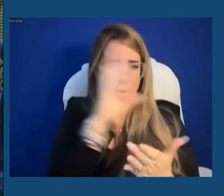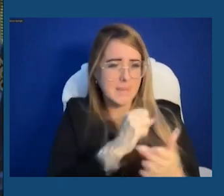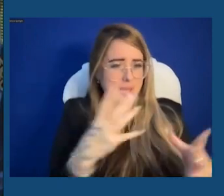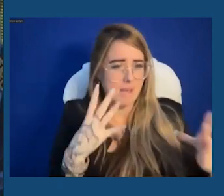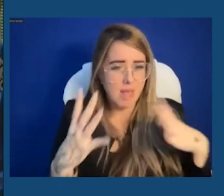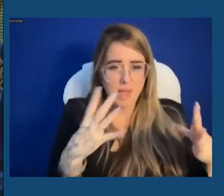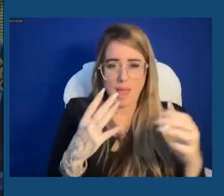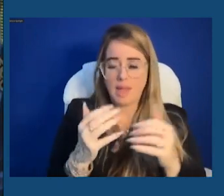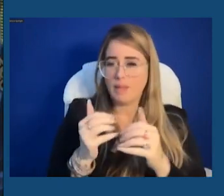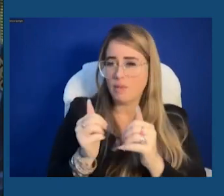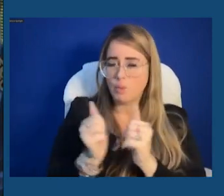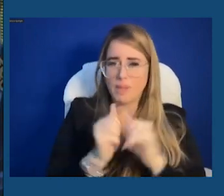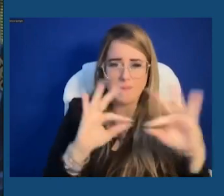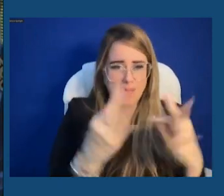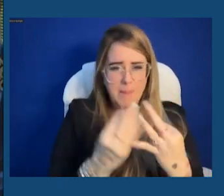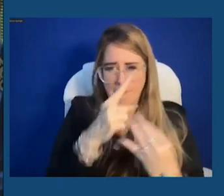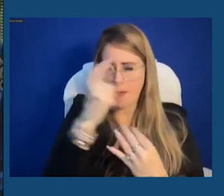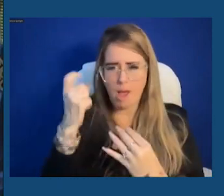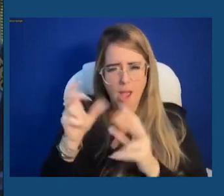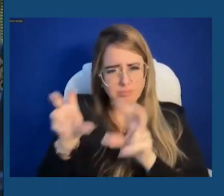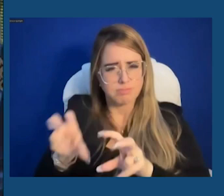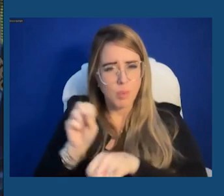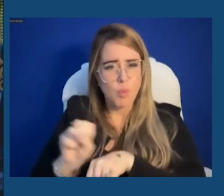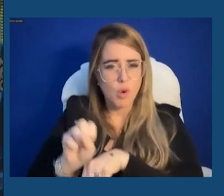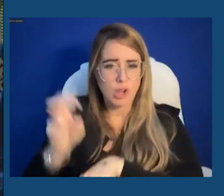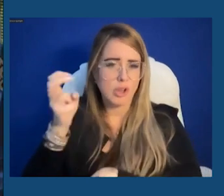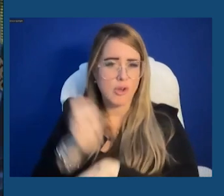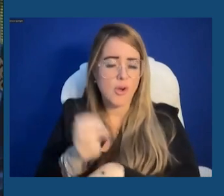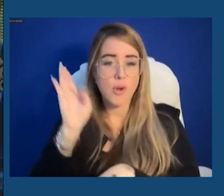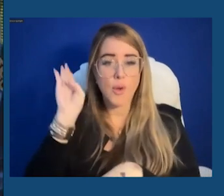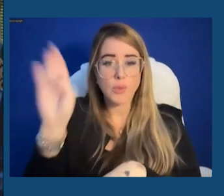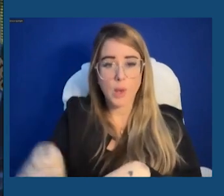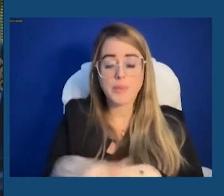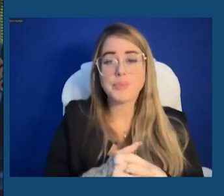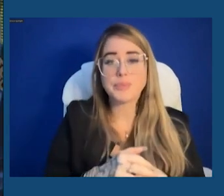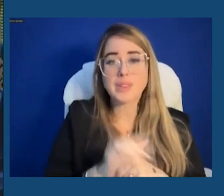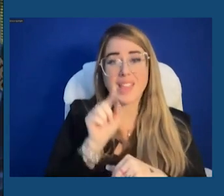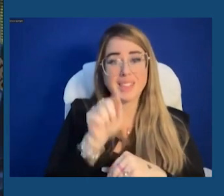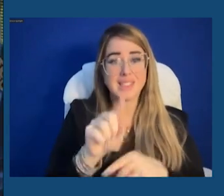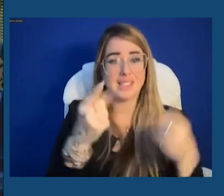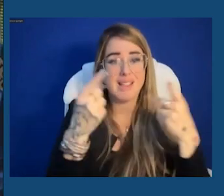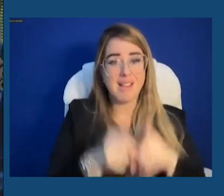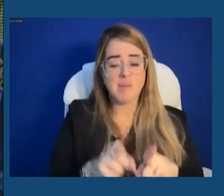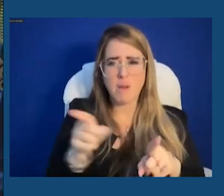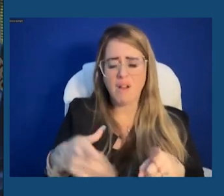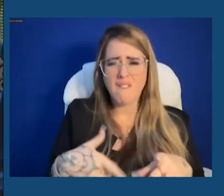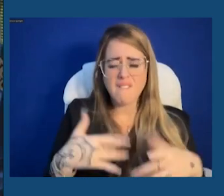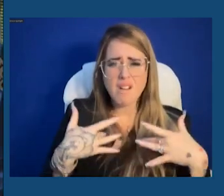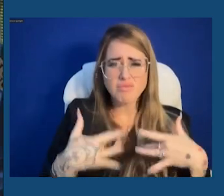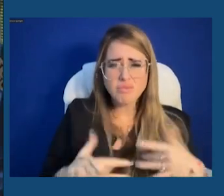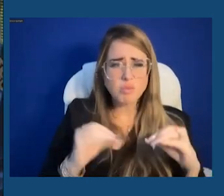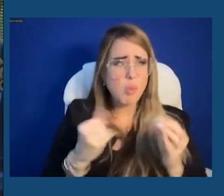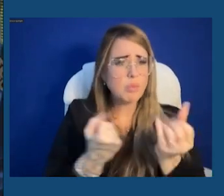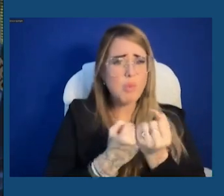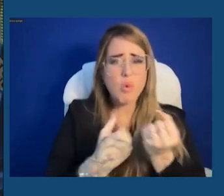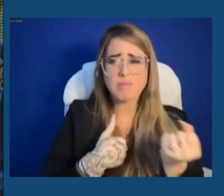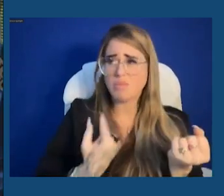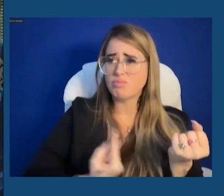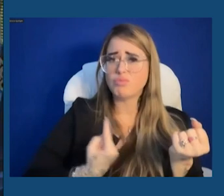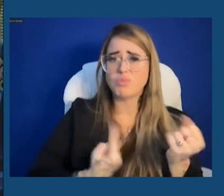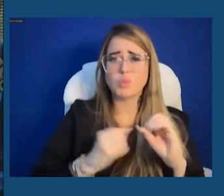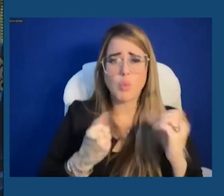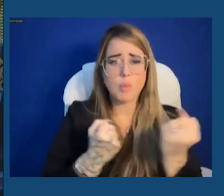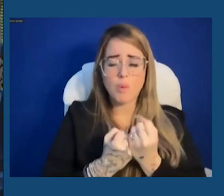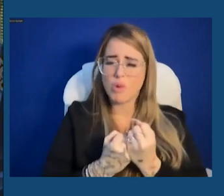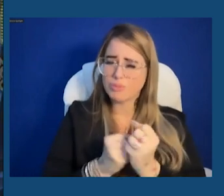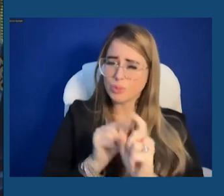working so hard. And you know what happens? When something like this happens, they feel like no one's supporting them. They're out there on their own. And you have been a strong